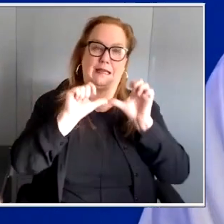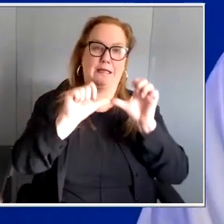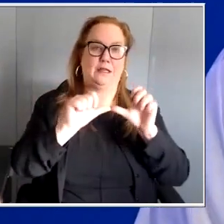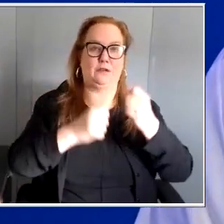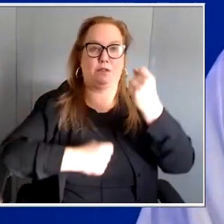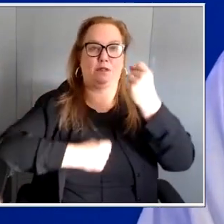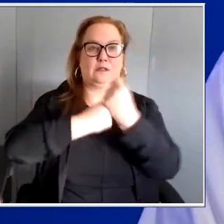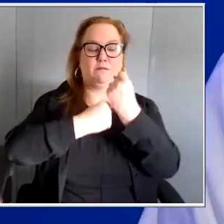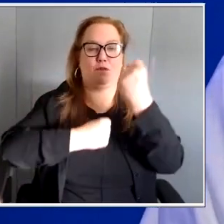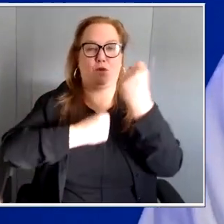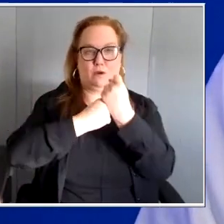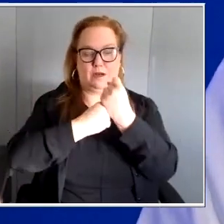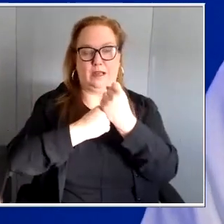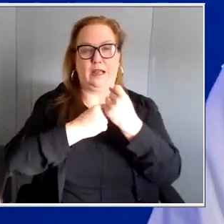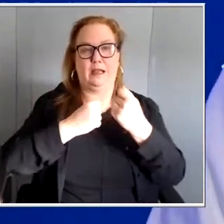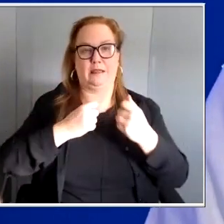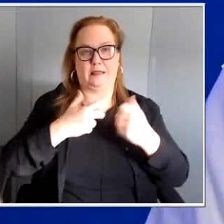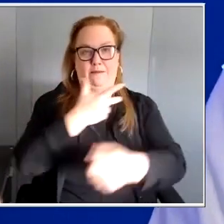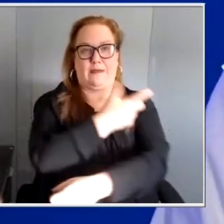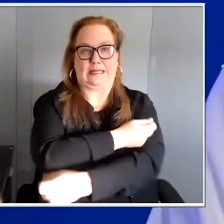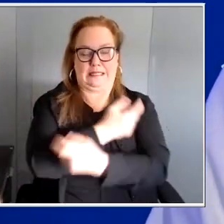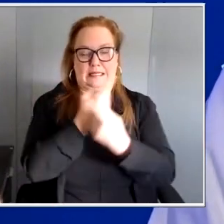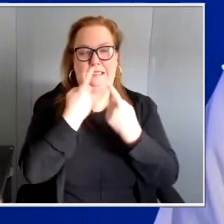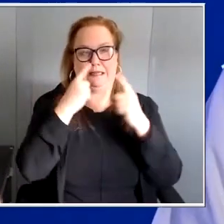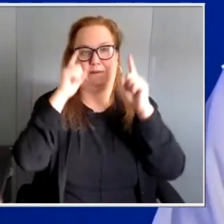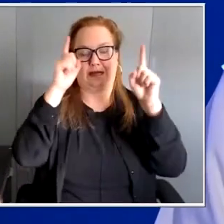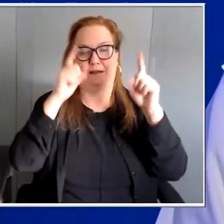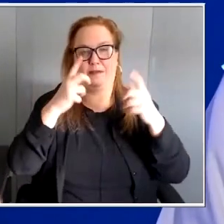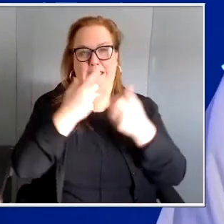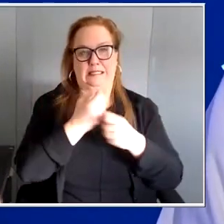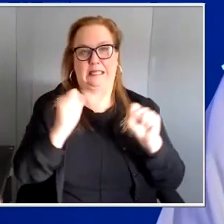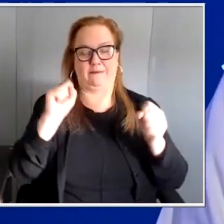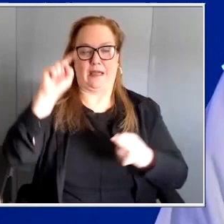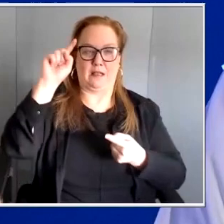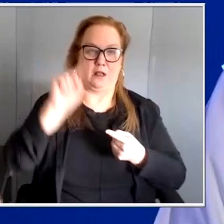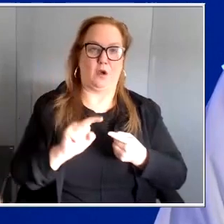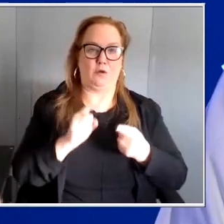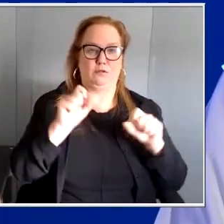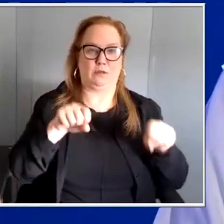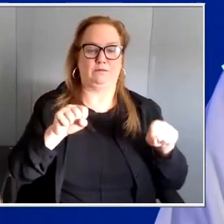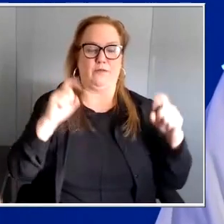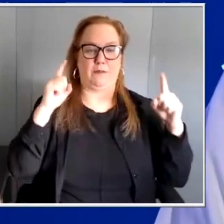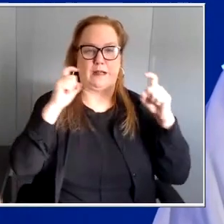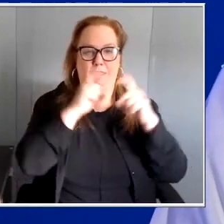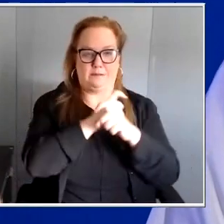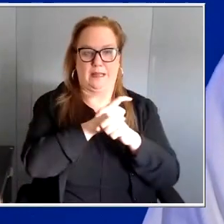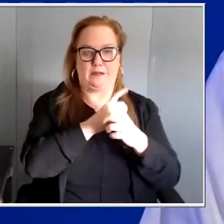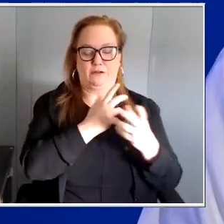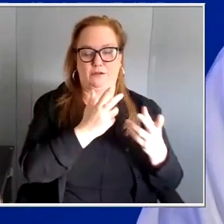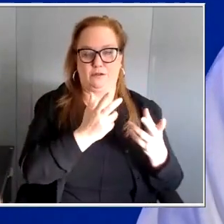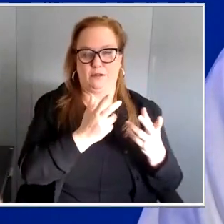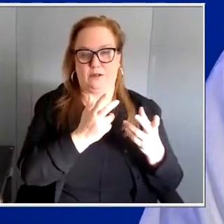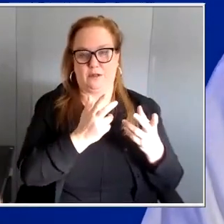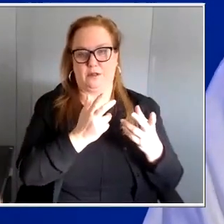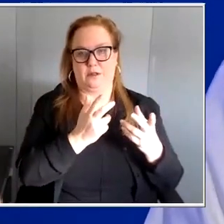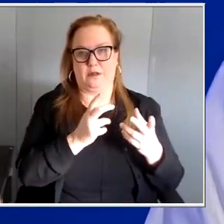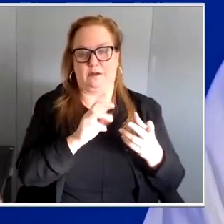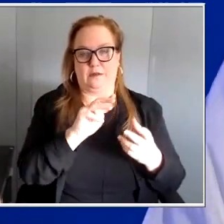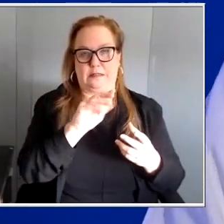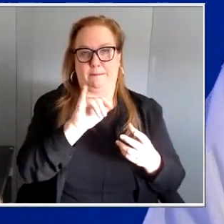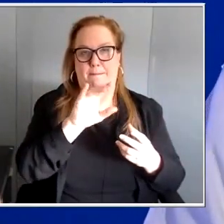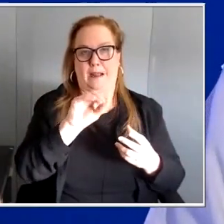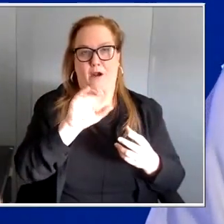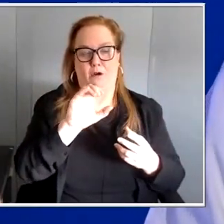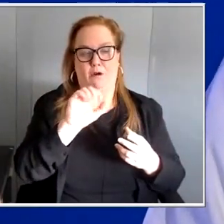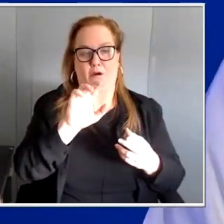safe, efficacious, and overall lowers your chance of those complications, whether that is myocarditis, whether that's